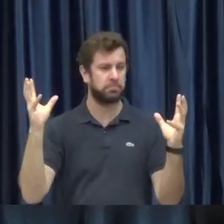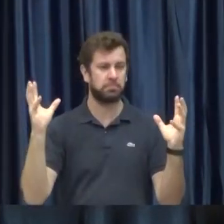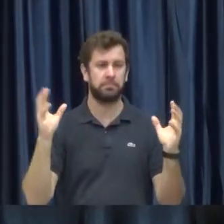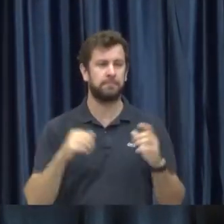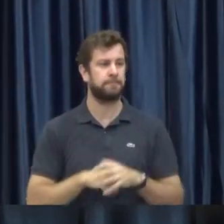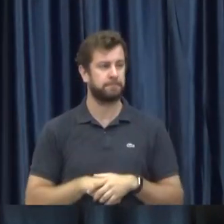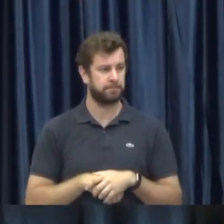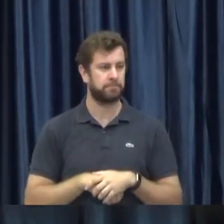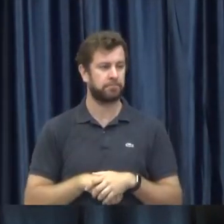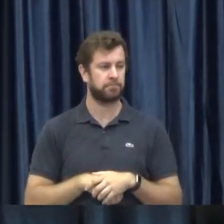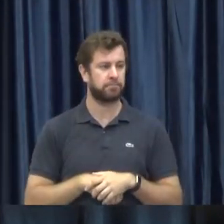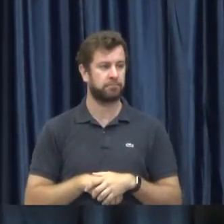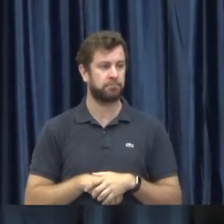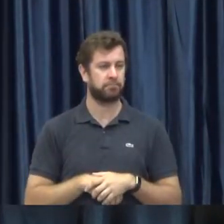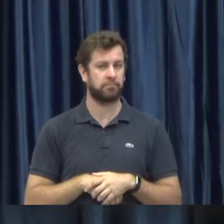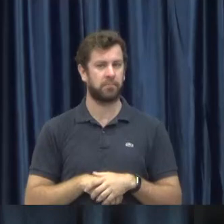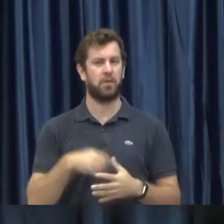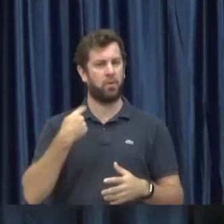constantly